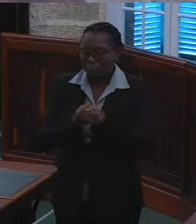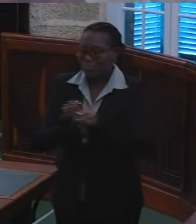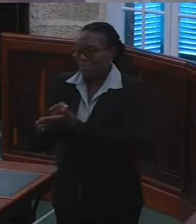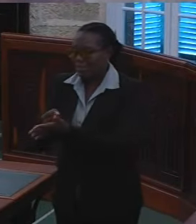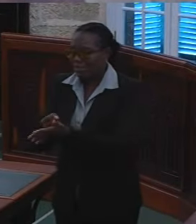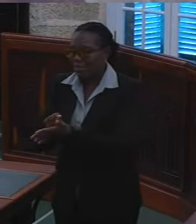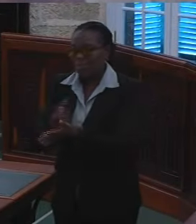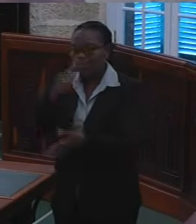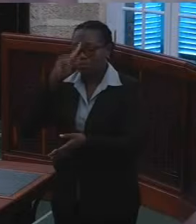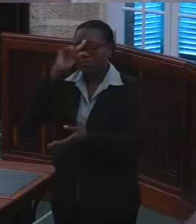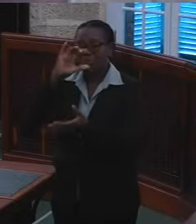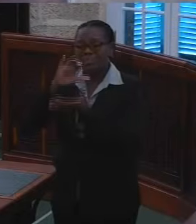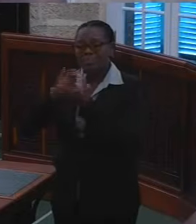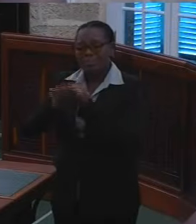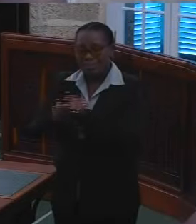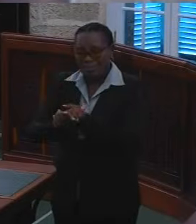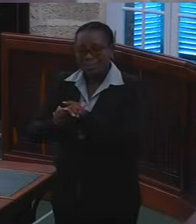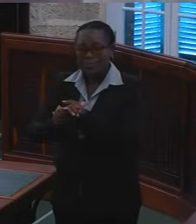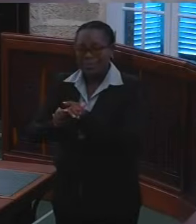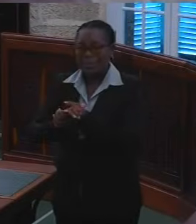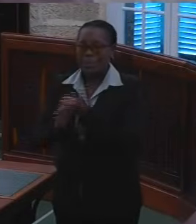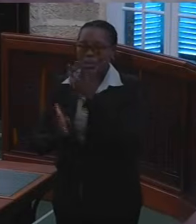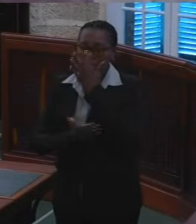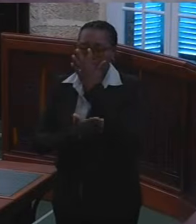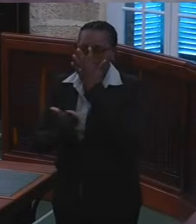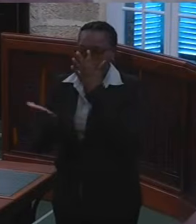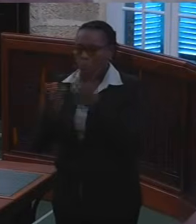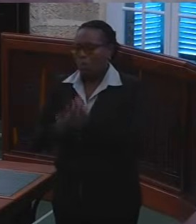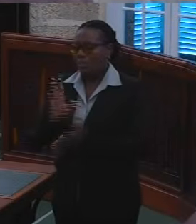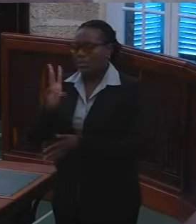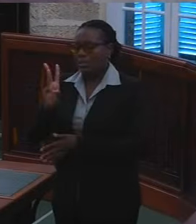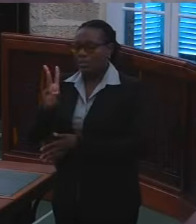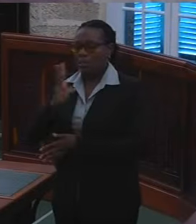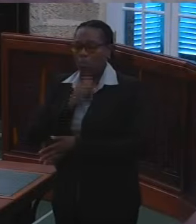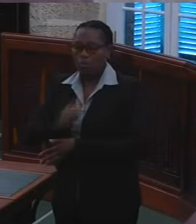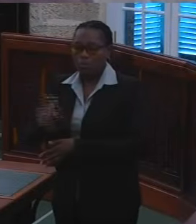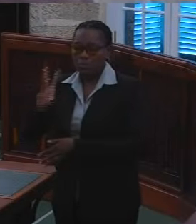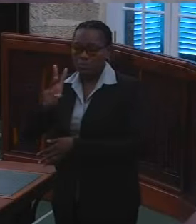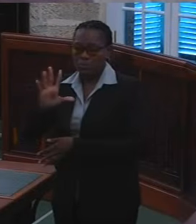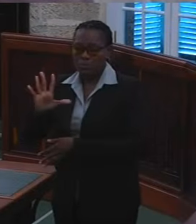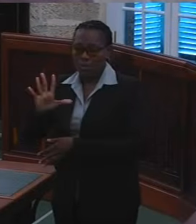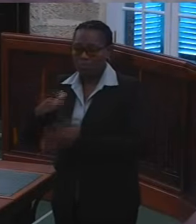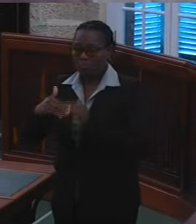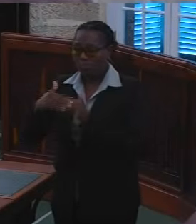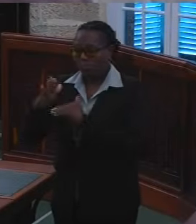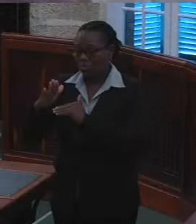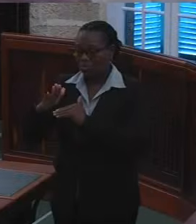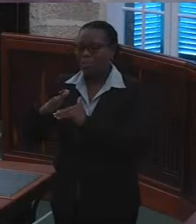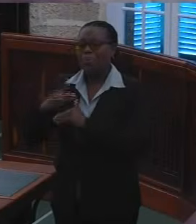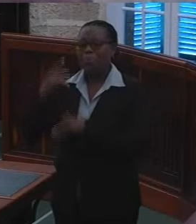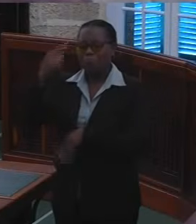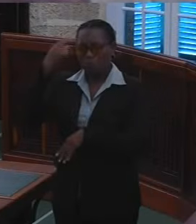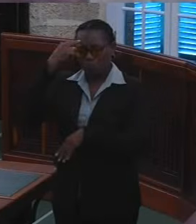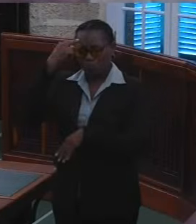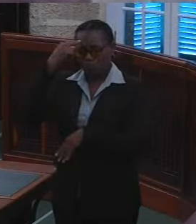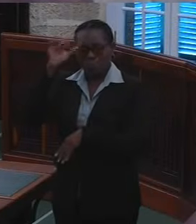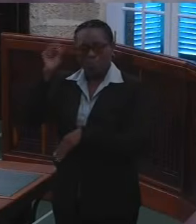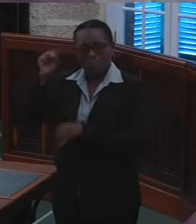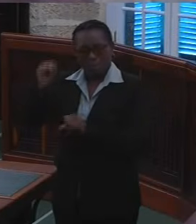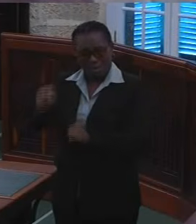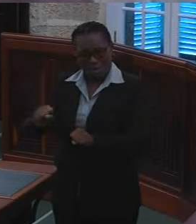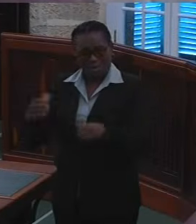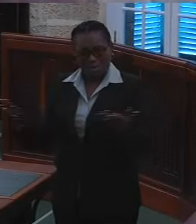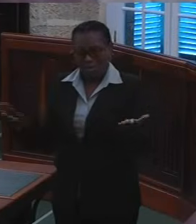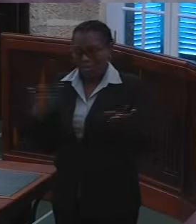are, Mr. Speaker, sir, over 65, we believe that you can still be a